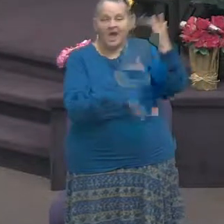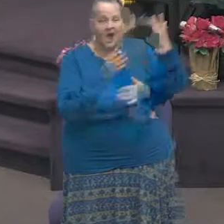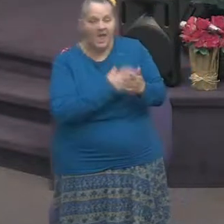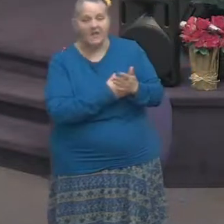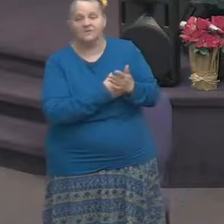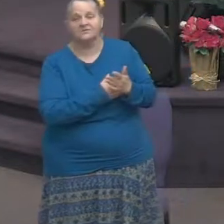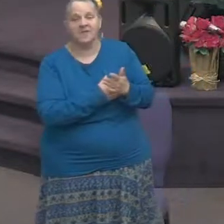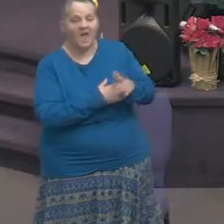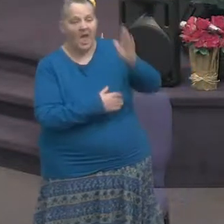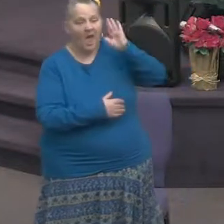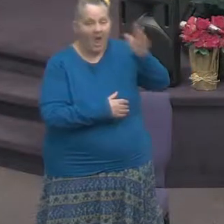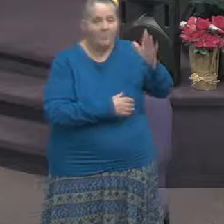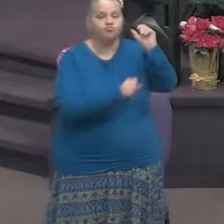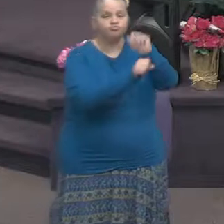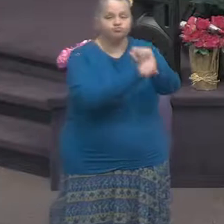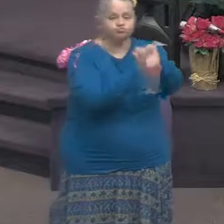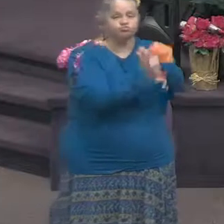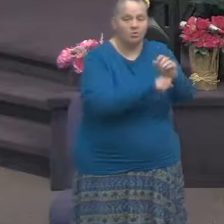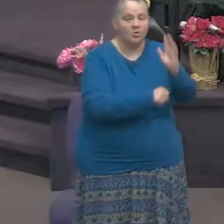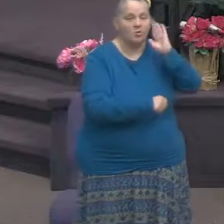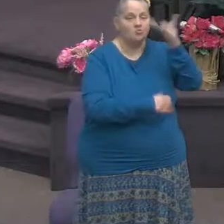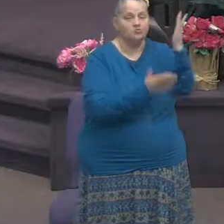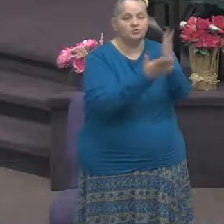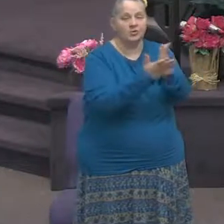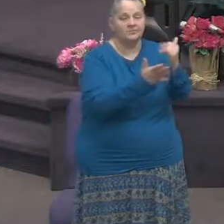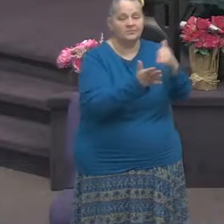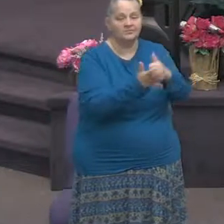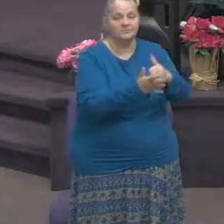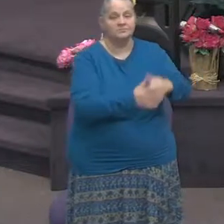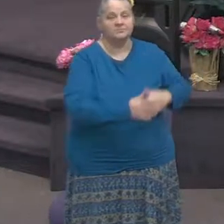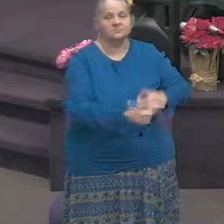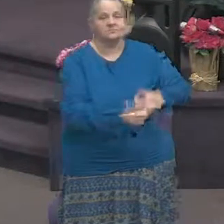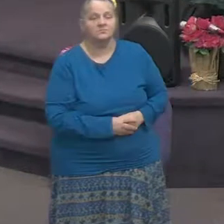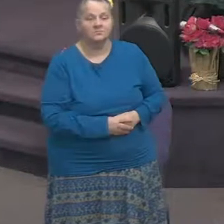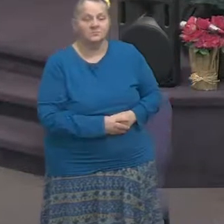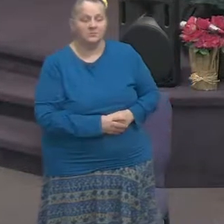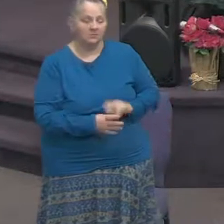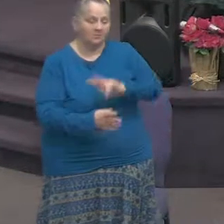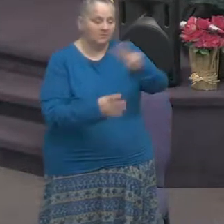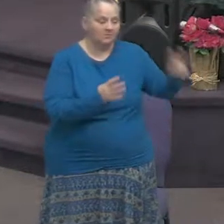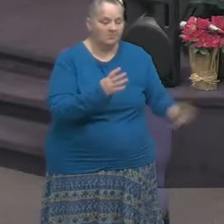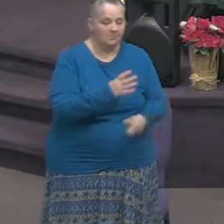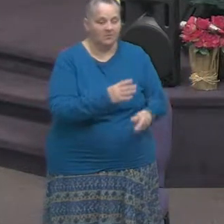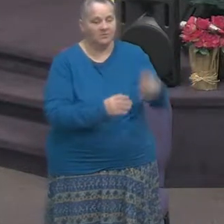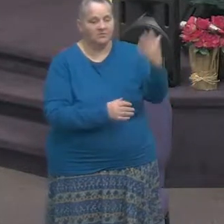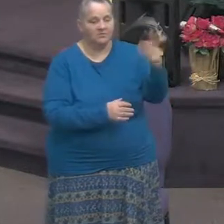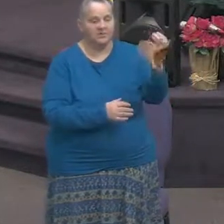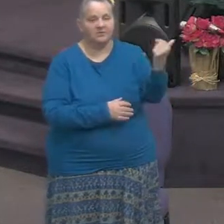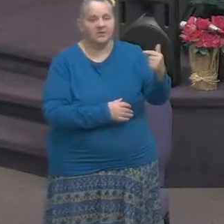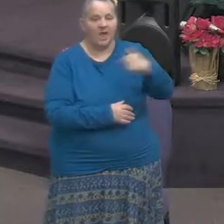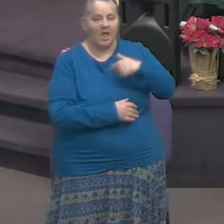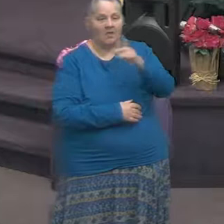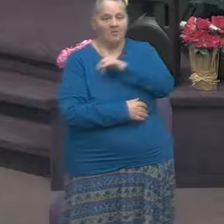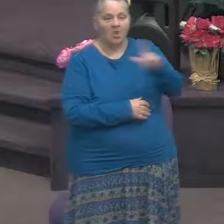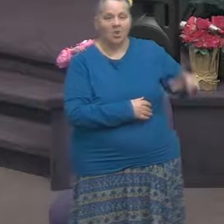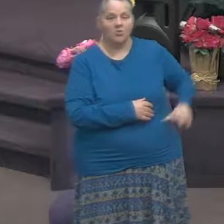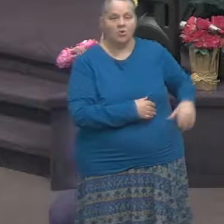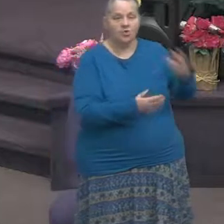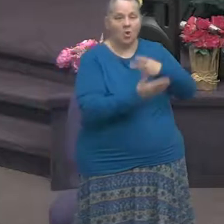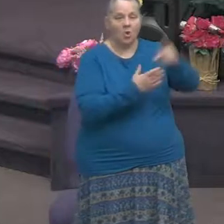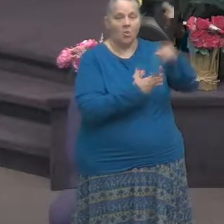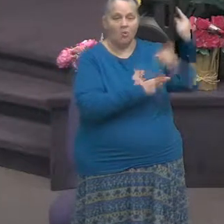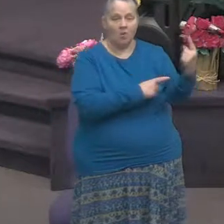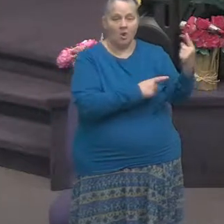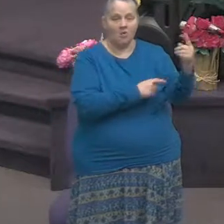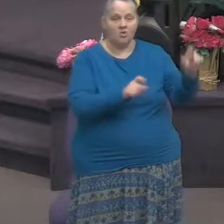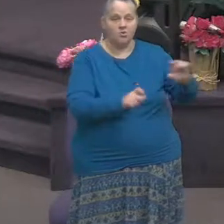hand. I will work, and who shall let it? Jump to verse 15. I am the Lord, your Holy